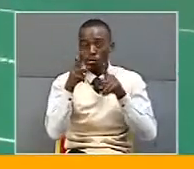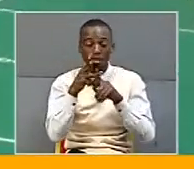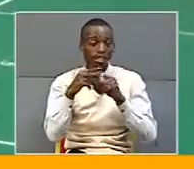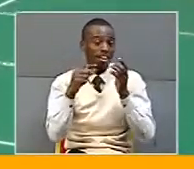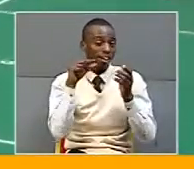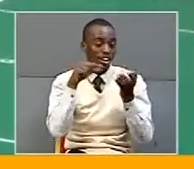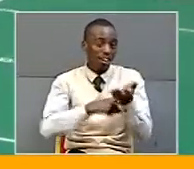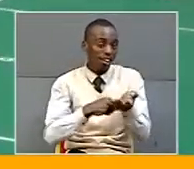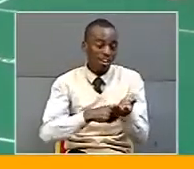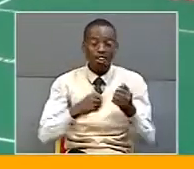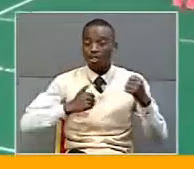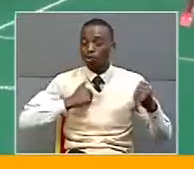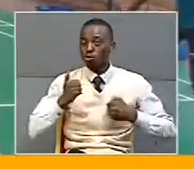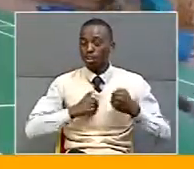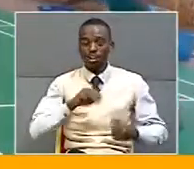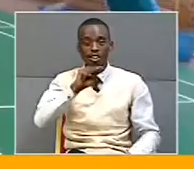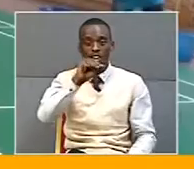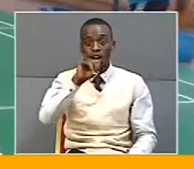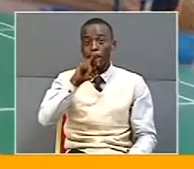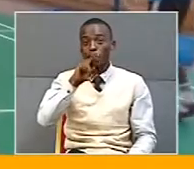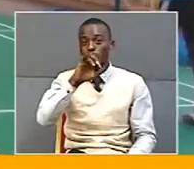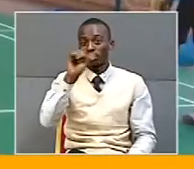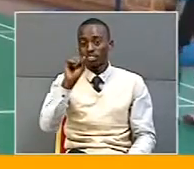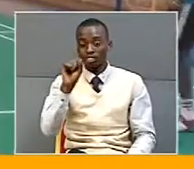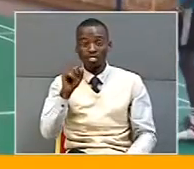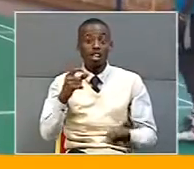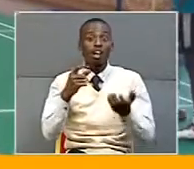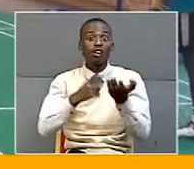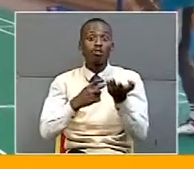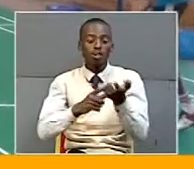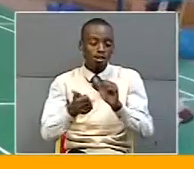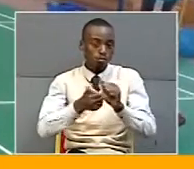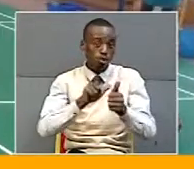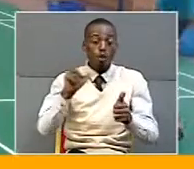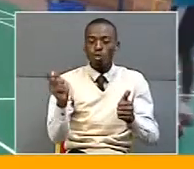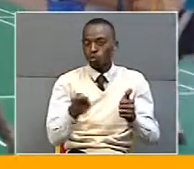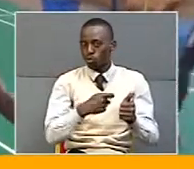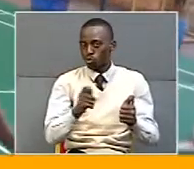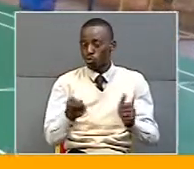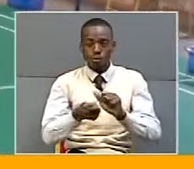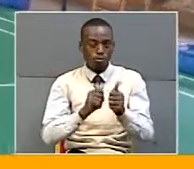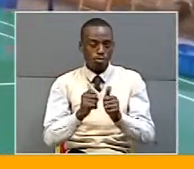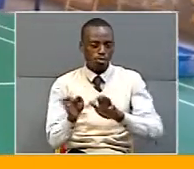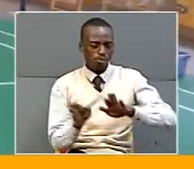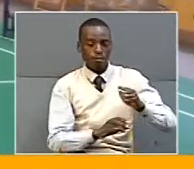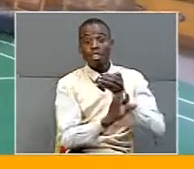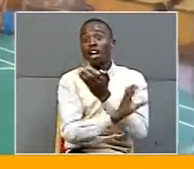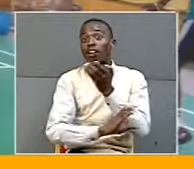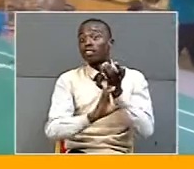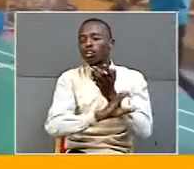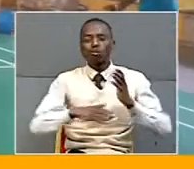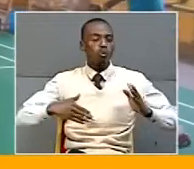Ghana and Rwanda are at Lugogo Sports Arena competing for honors. As a country, we are blessed,